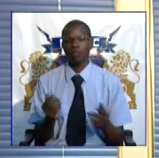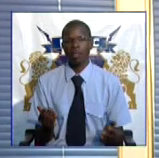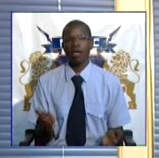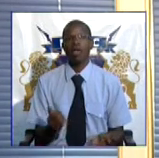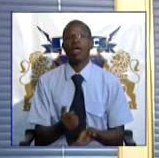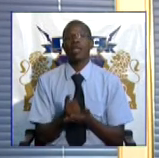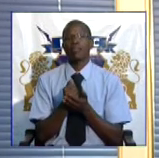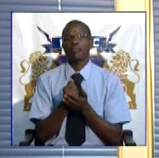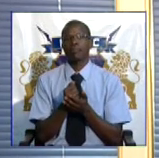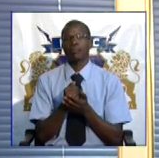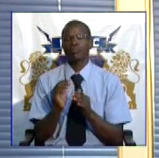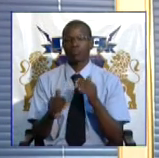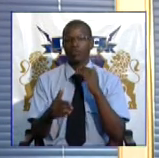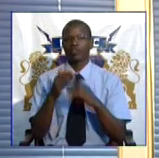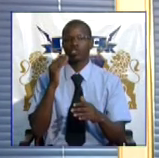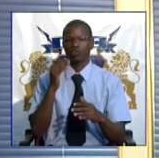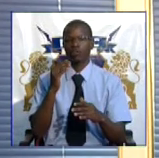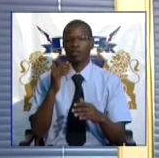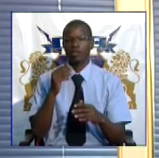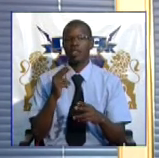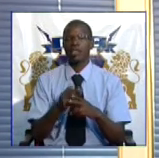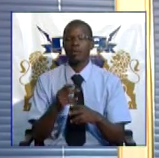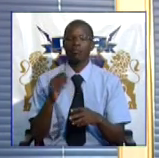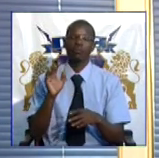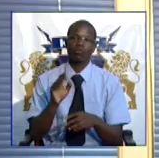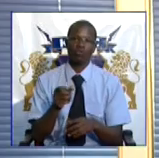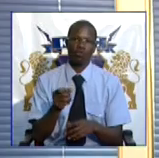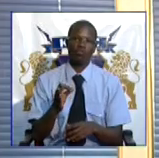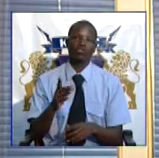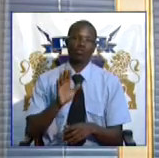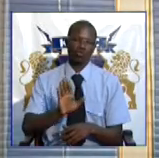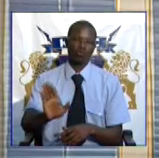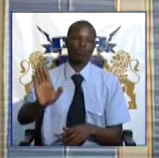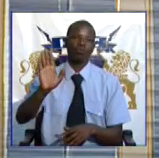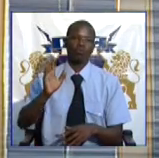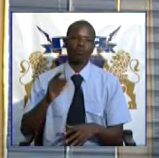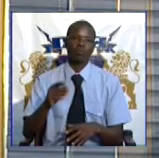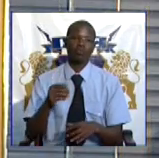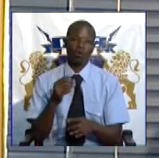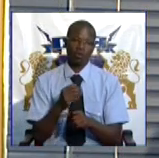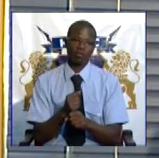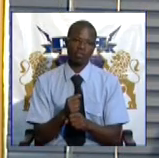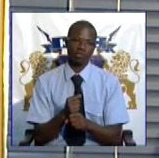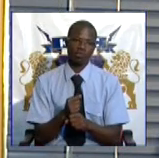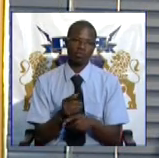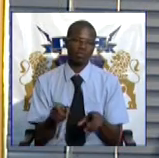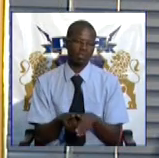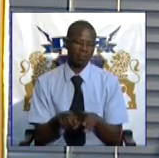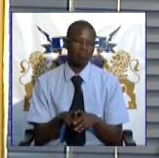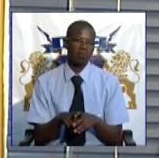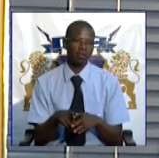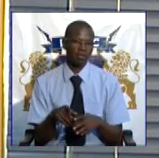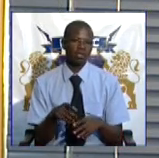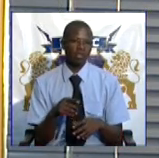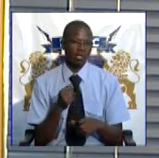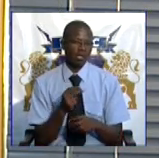reputation of your institution as a credible and trustworthy organization. This, of course, includes